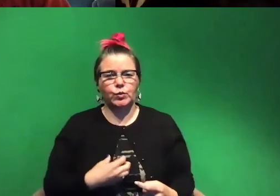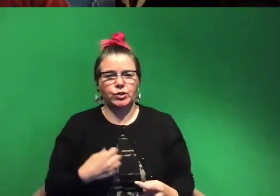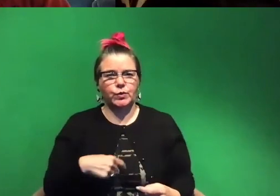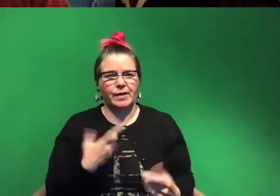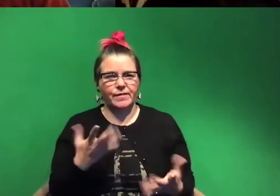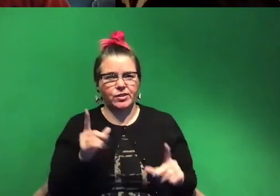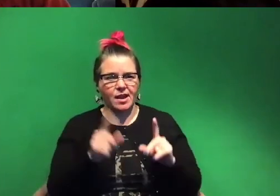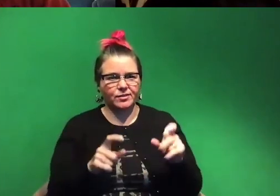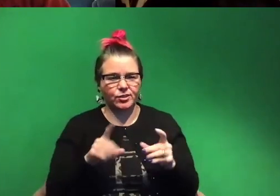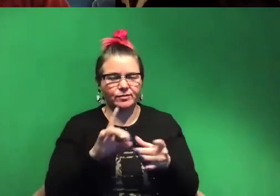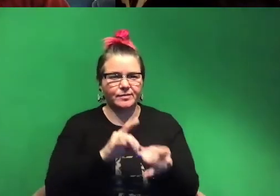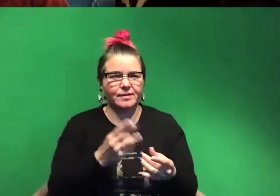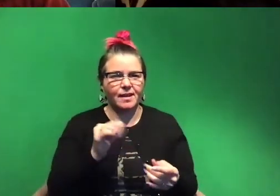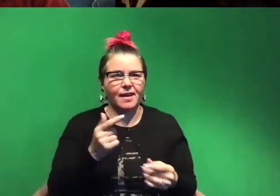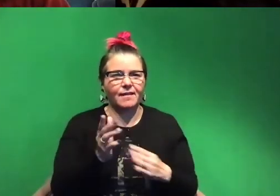about hagfish and their slime?